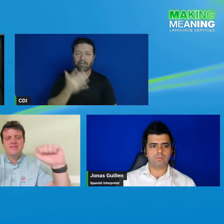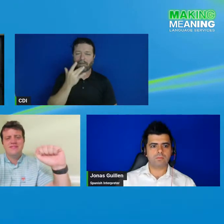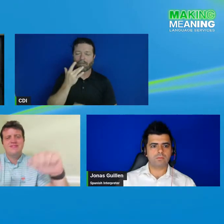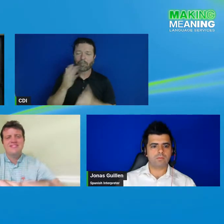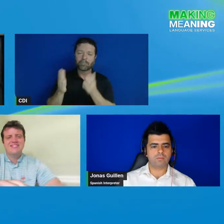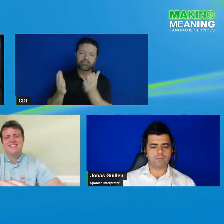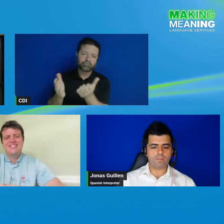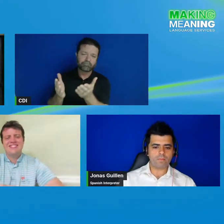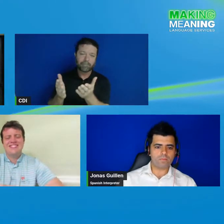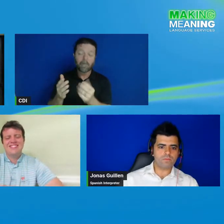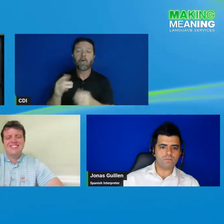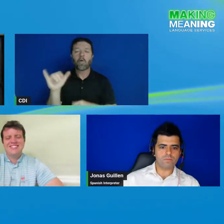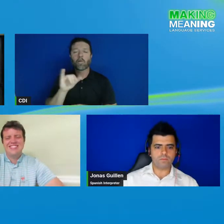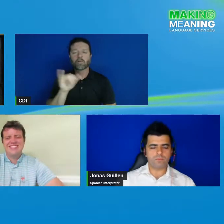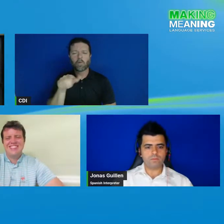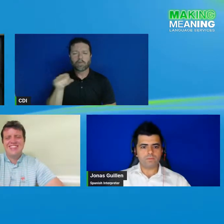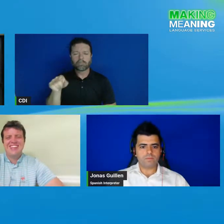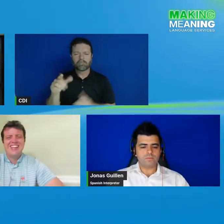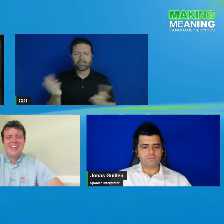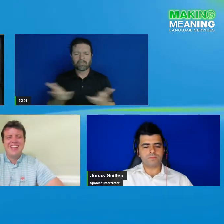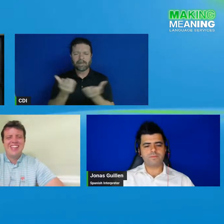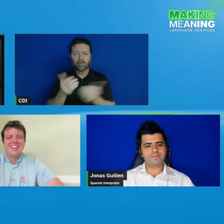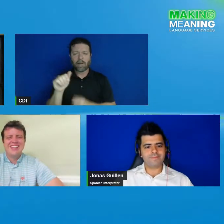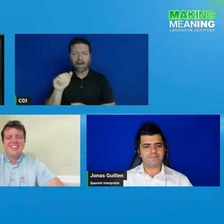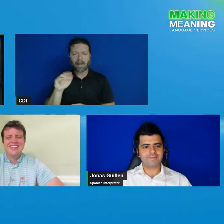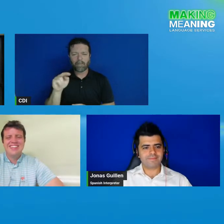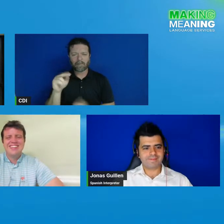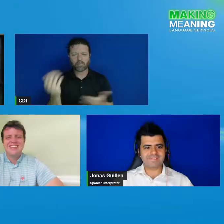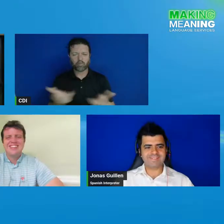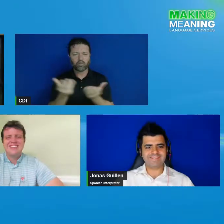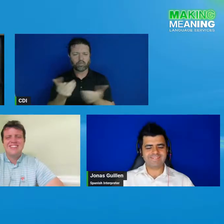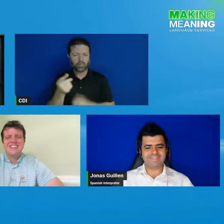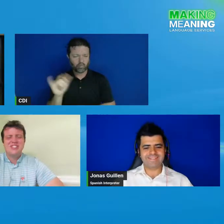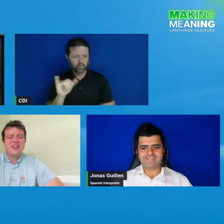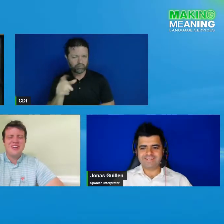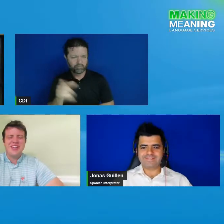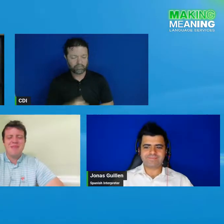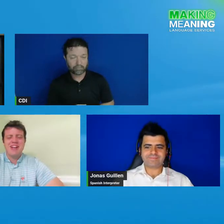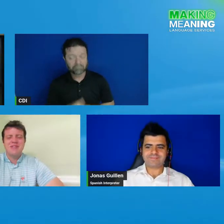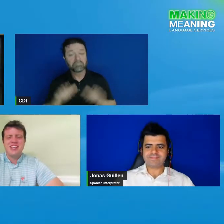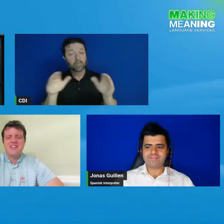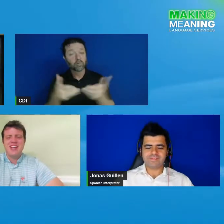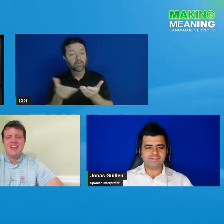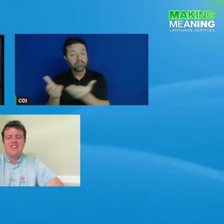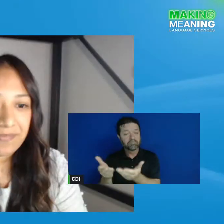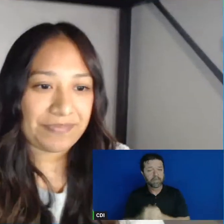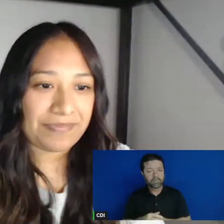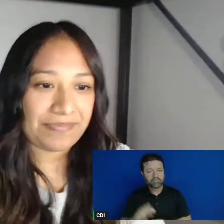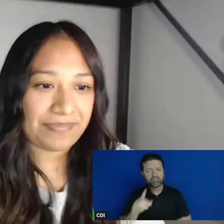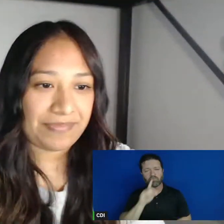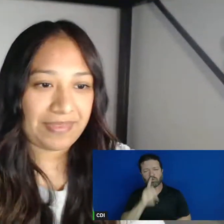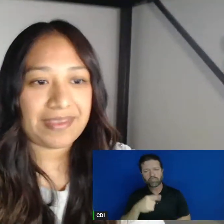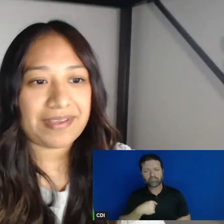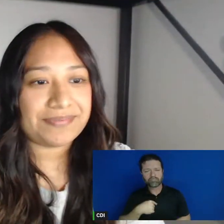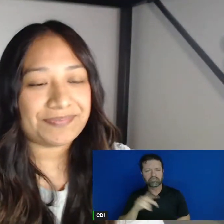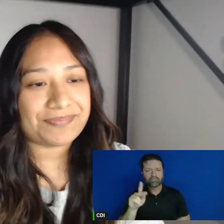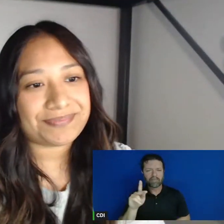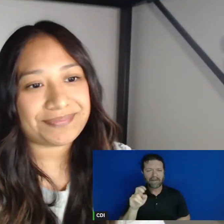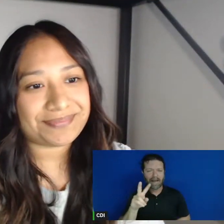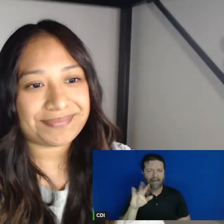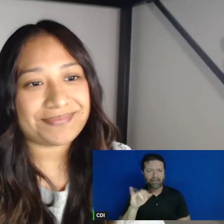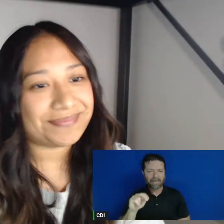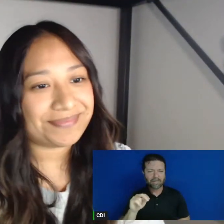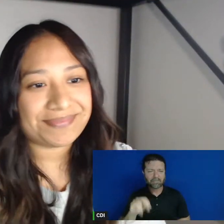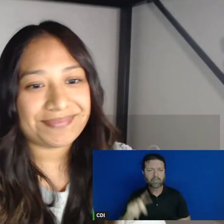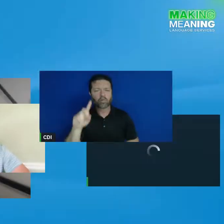in AMN. So introduce yourself to everyone, Kevin. Sure. Yeah, my name is Kevin Donovan. I started with AMN